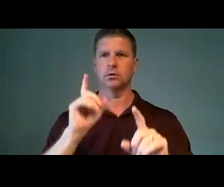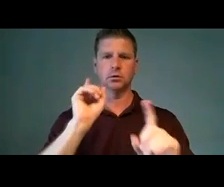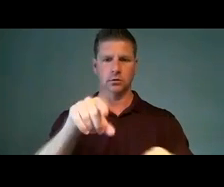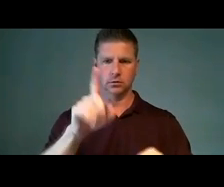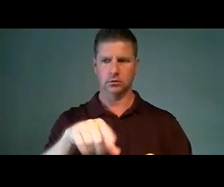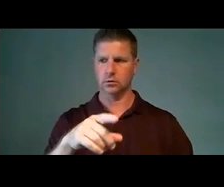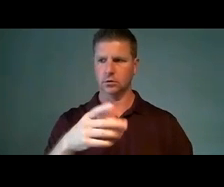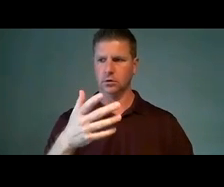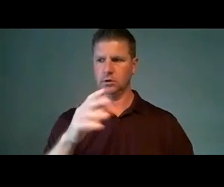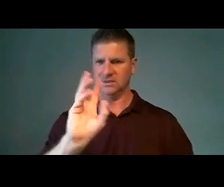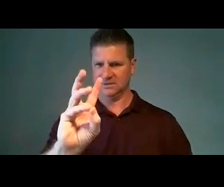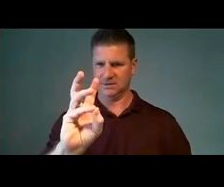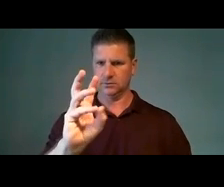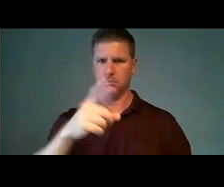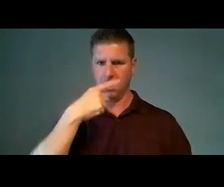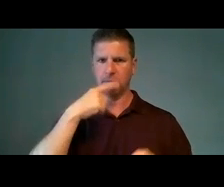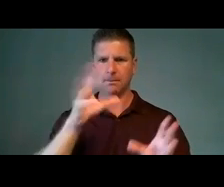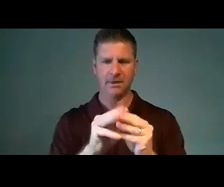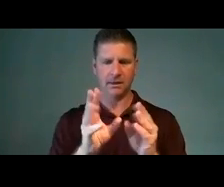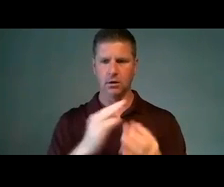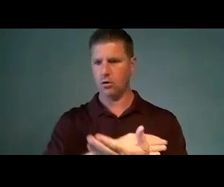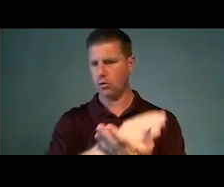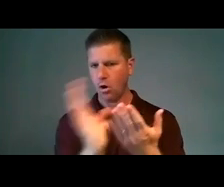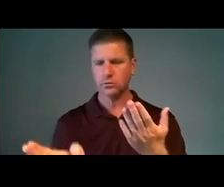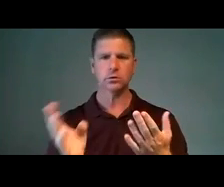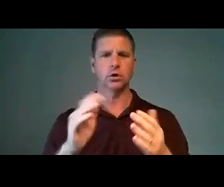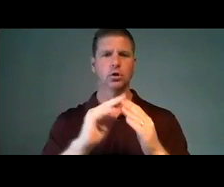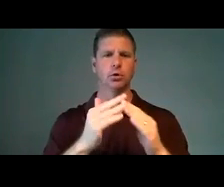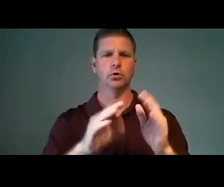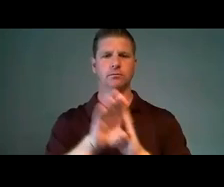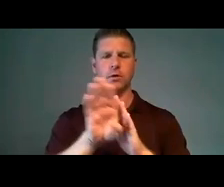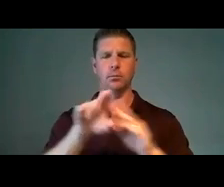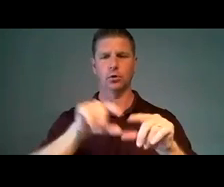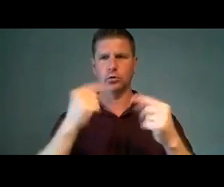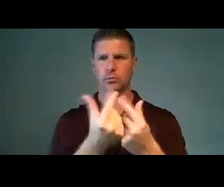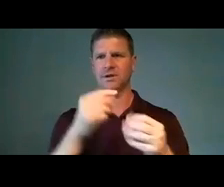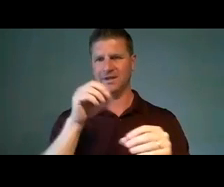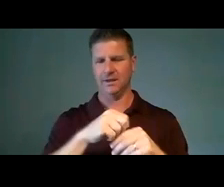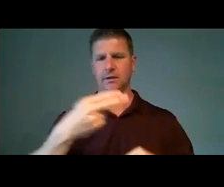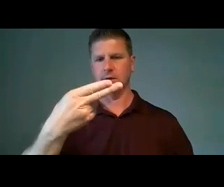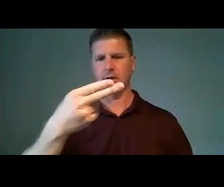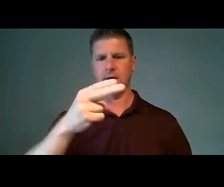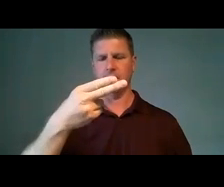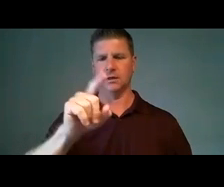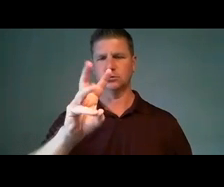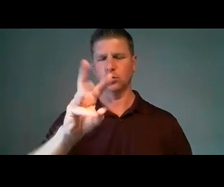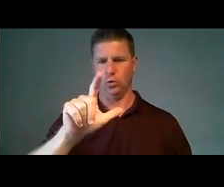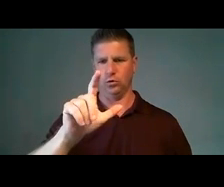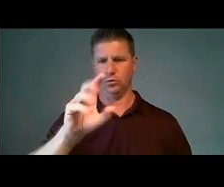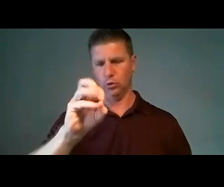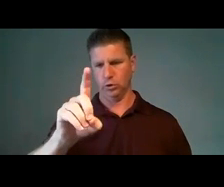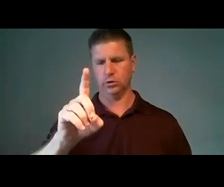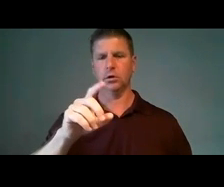fewer than 6 public meetings across various community development groups in the greater Hazelwood area, as well as